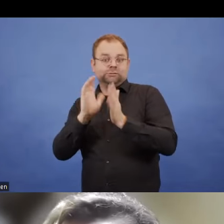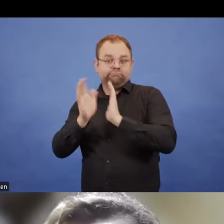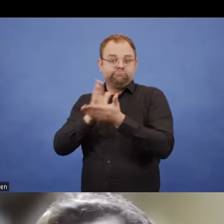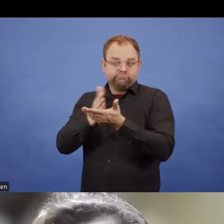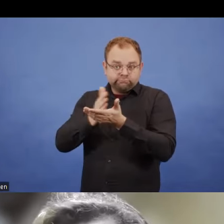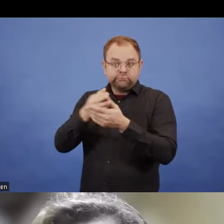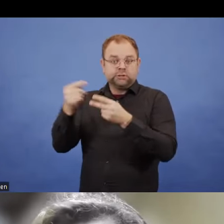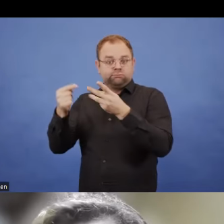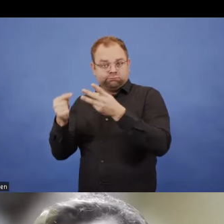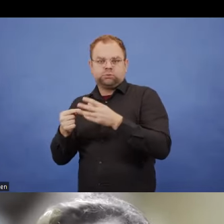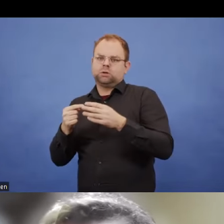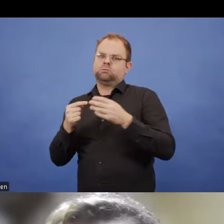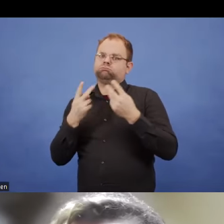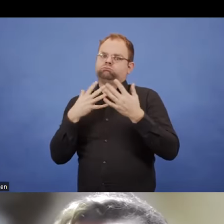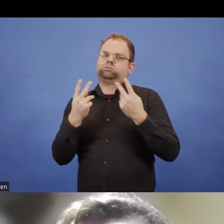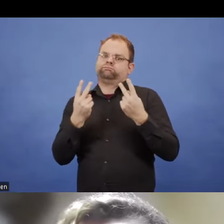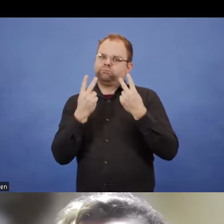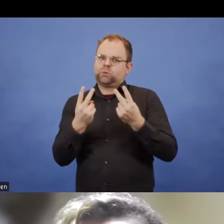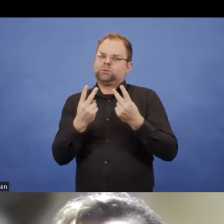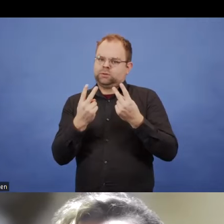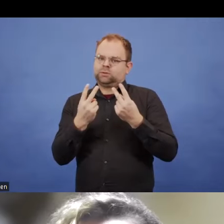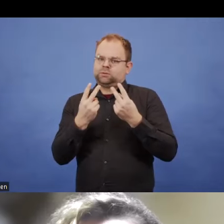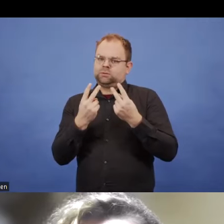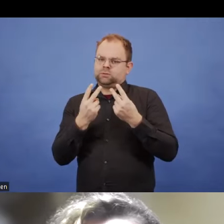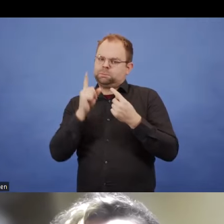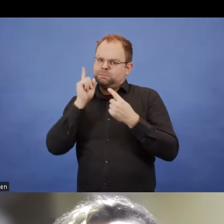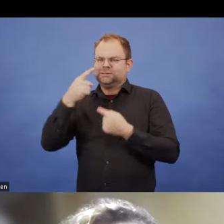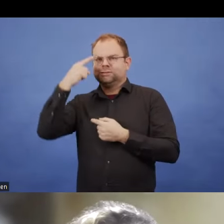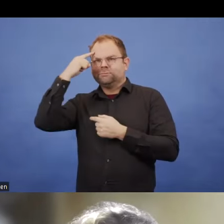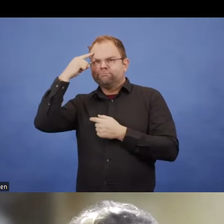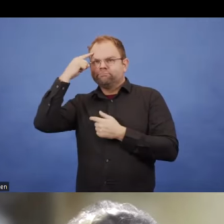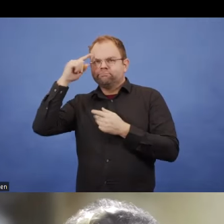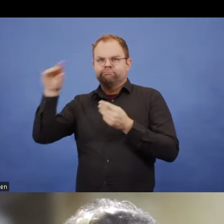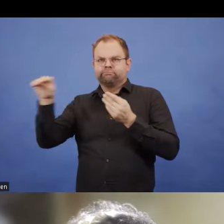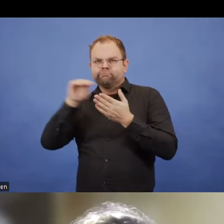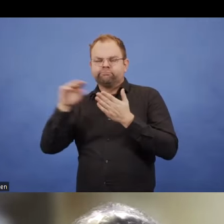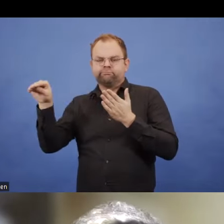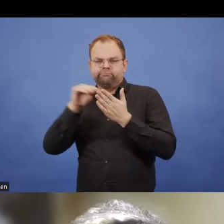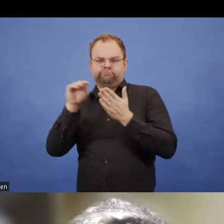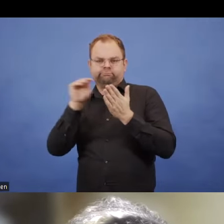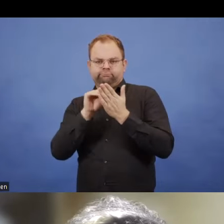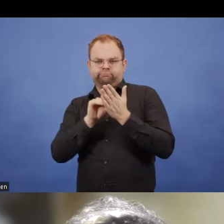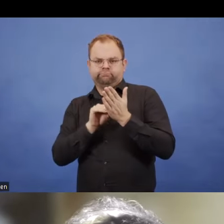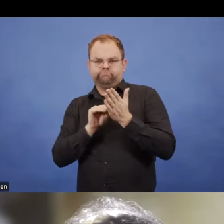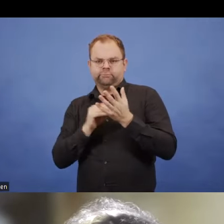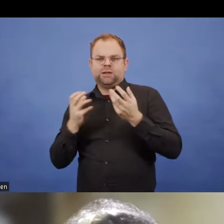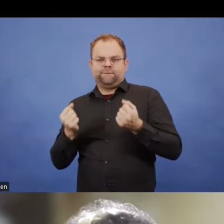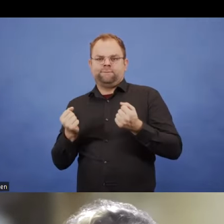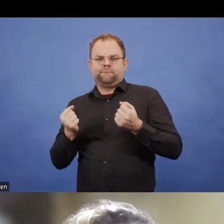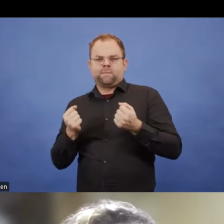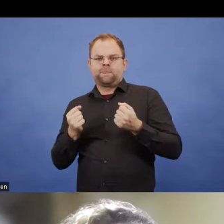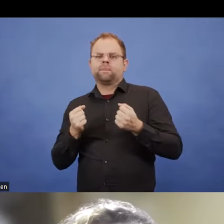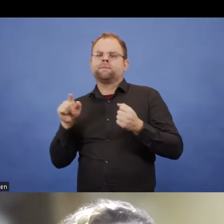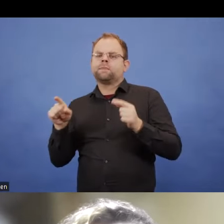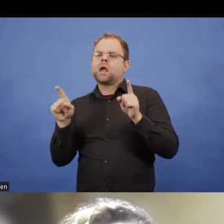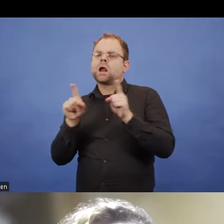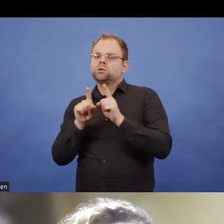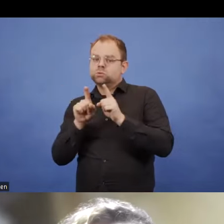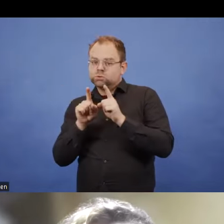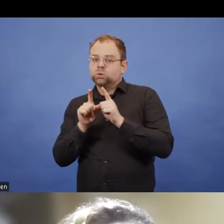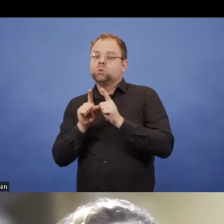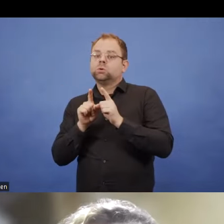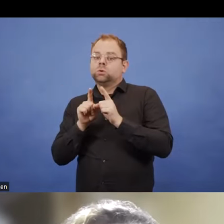Information dissemination is also something that is important. We need to ensure that information and counseling about the procedure is